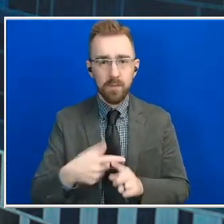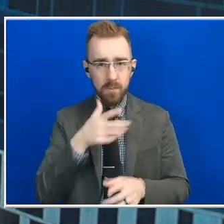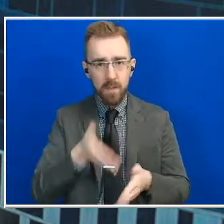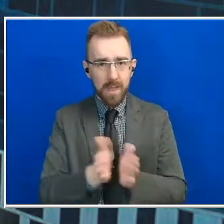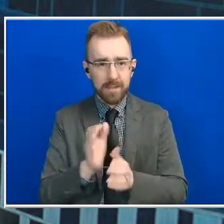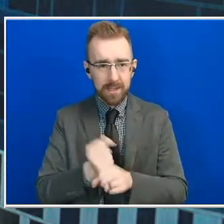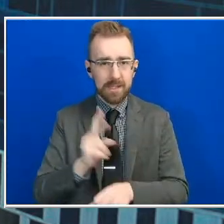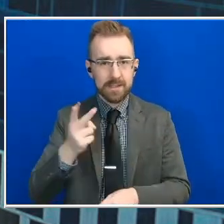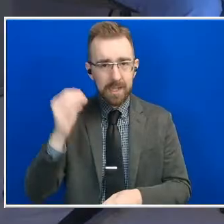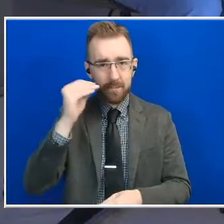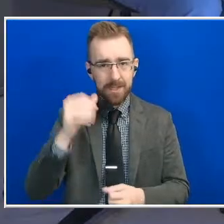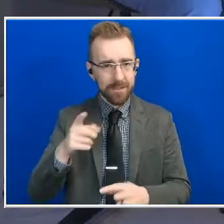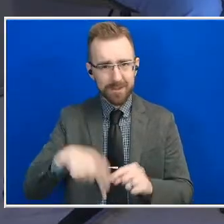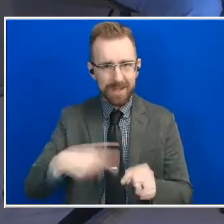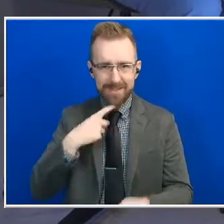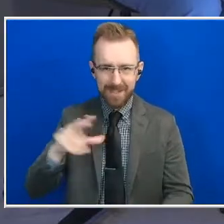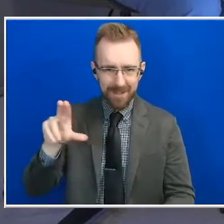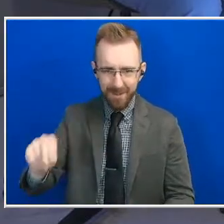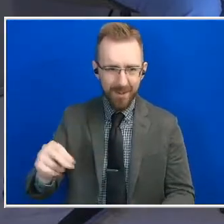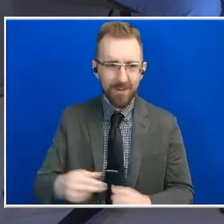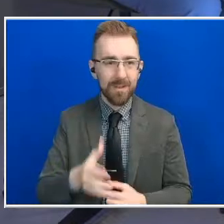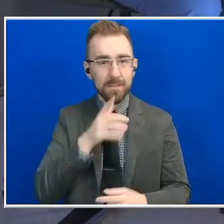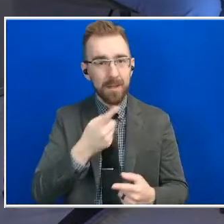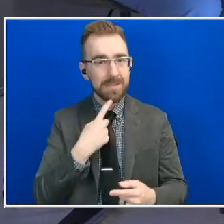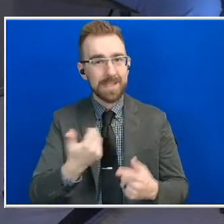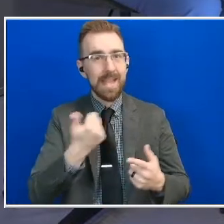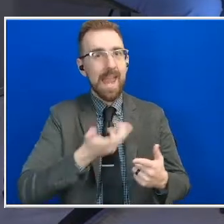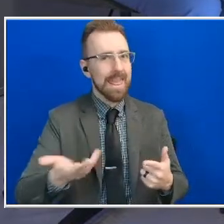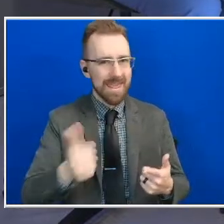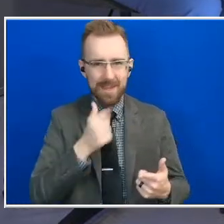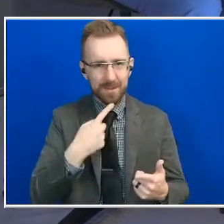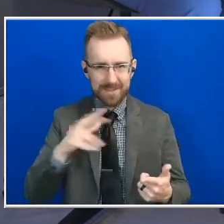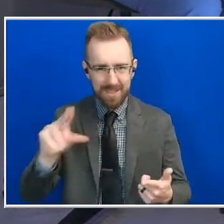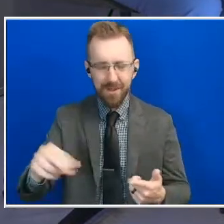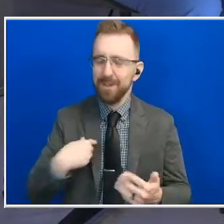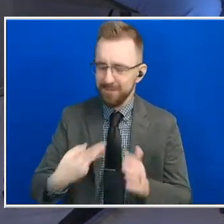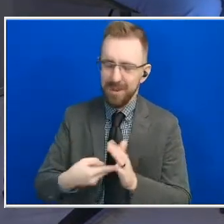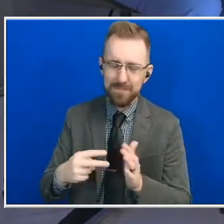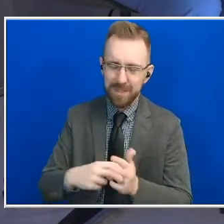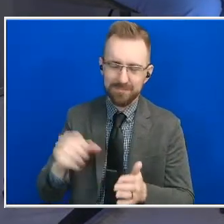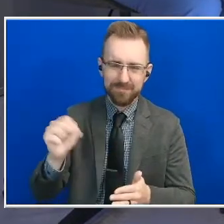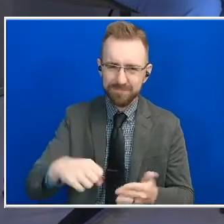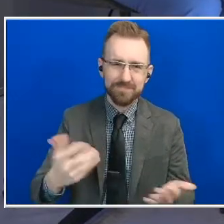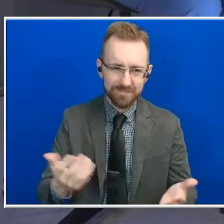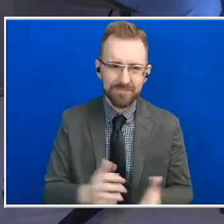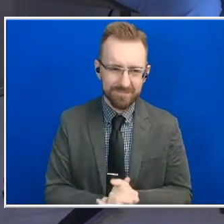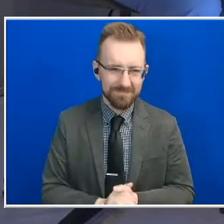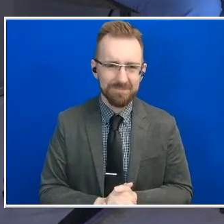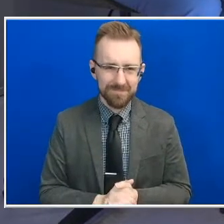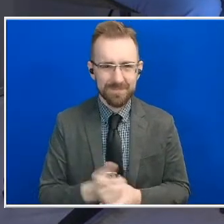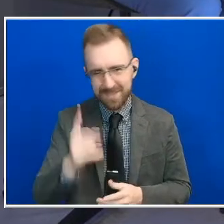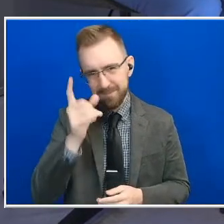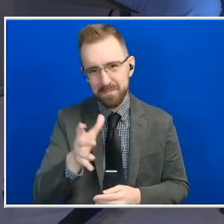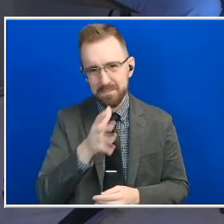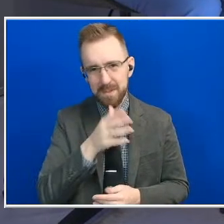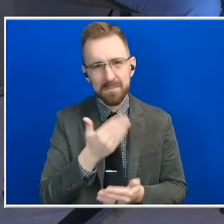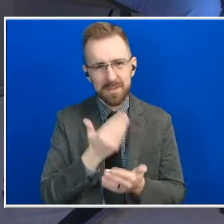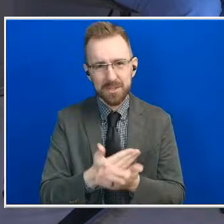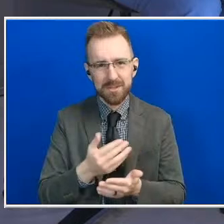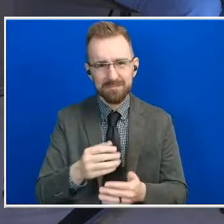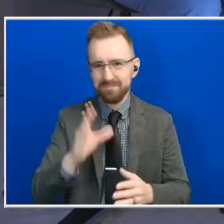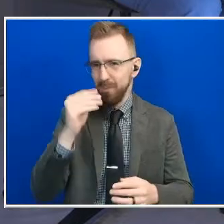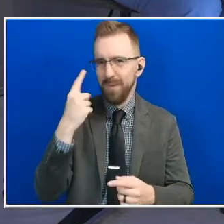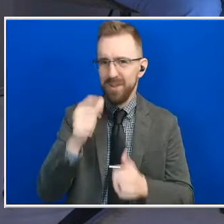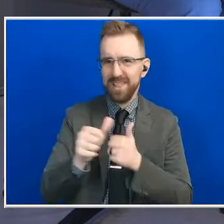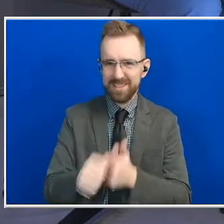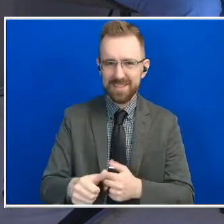no. Yeah, when your mom asks you to do anything, you don't say no. That's what I meant. That's what you meant. Yes. That was smart mom, and good boy for listening. So can you tell